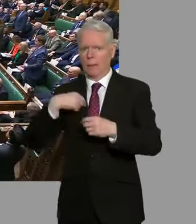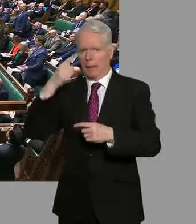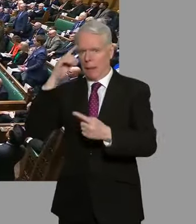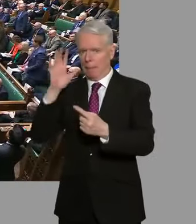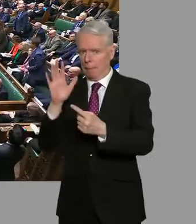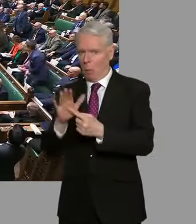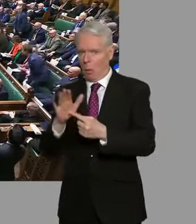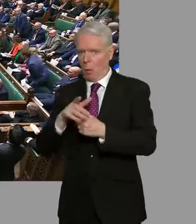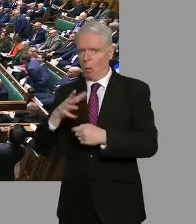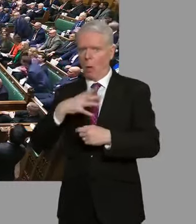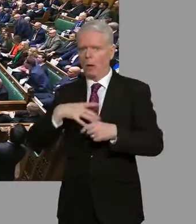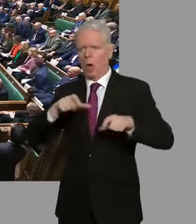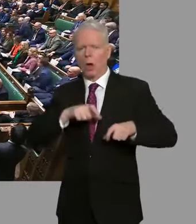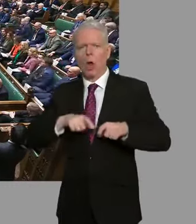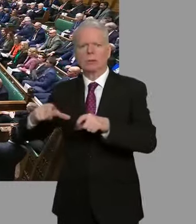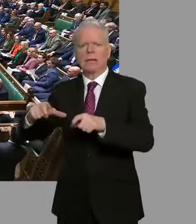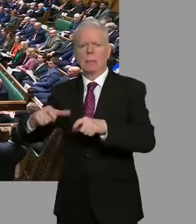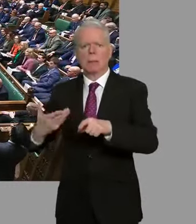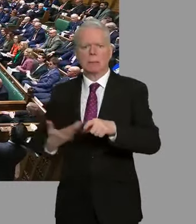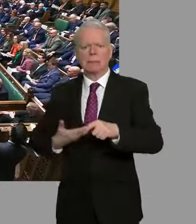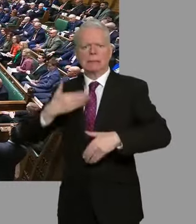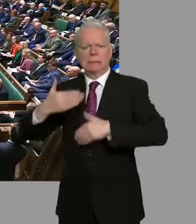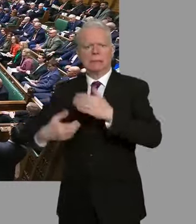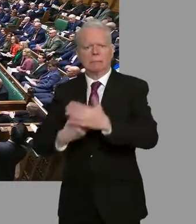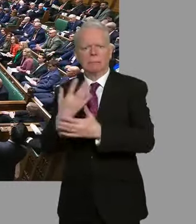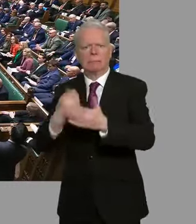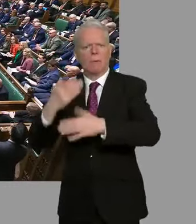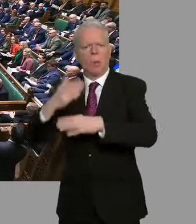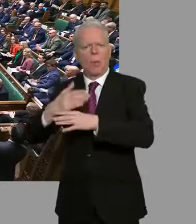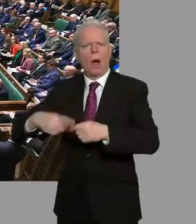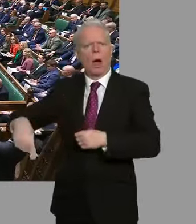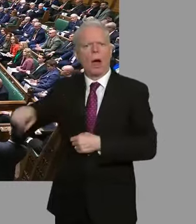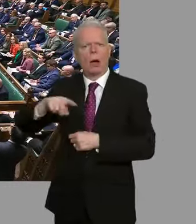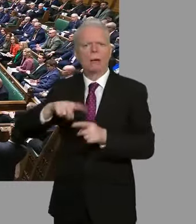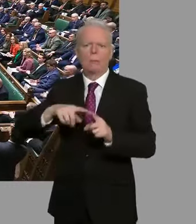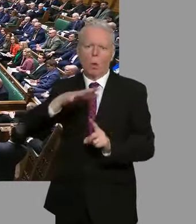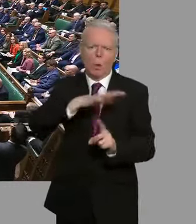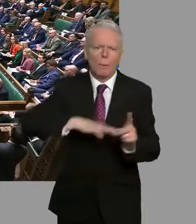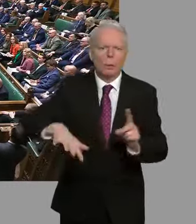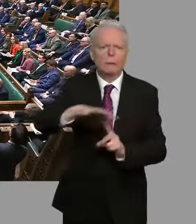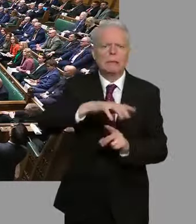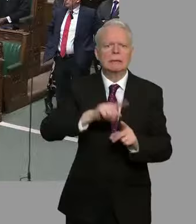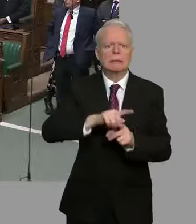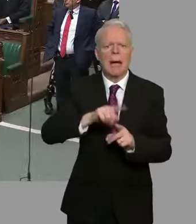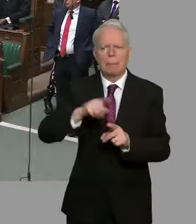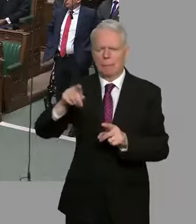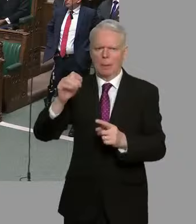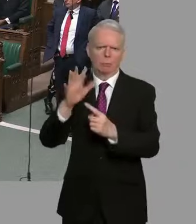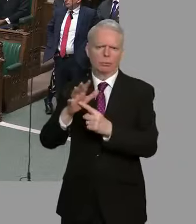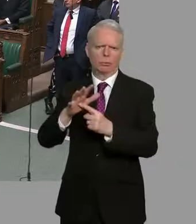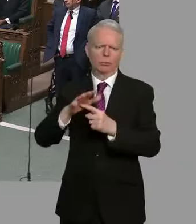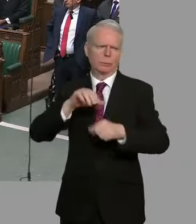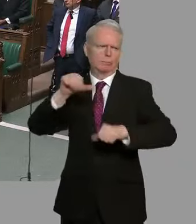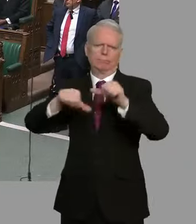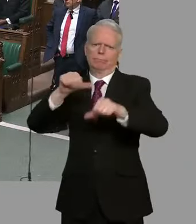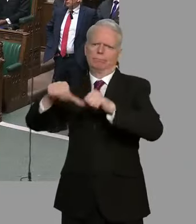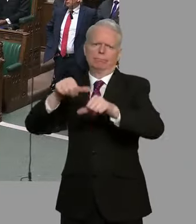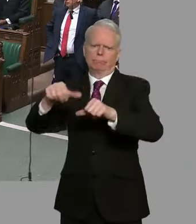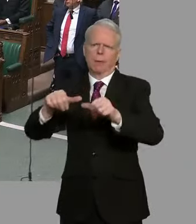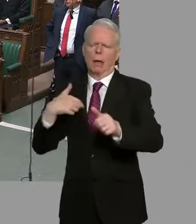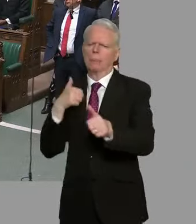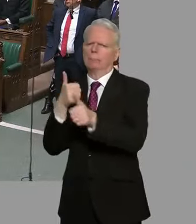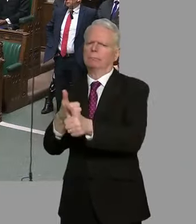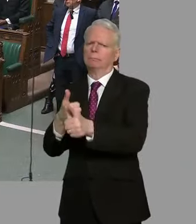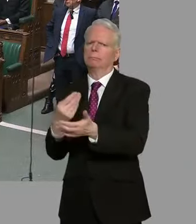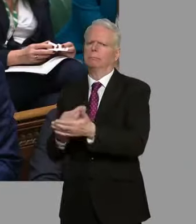Mr. Speaker, the Russian invasion of Ukraine has led to the emergence of bacteria that are severely resistant to